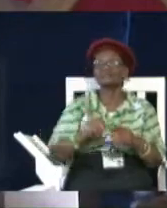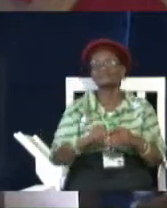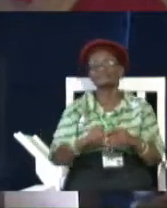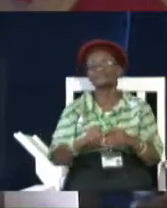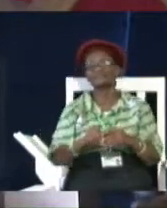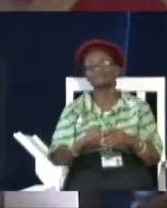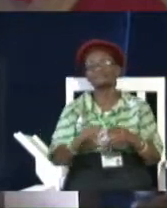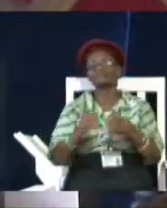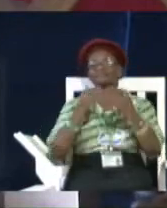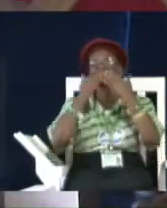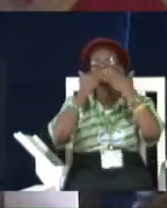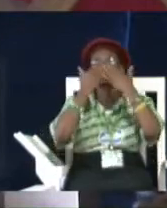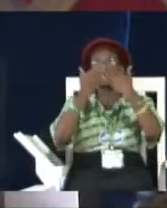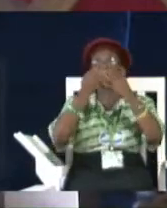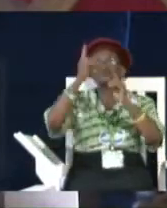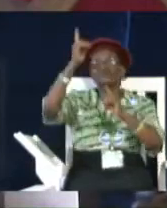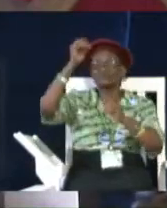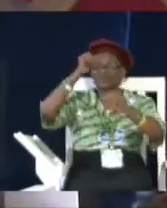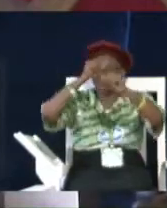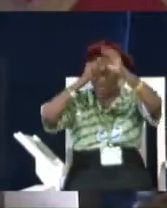3, thank you, Father.